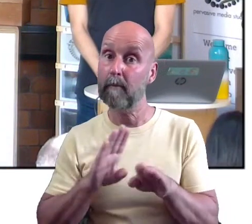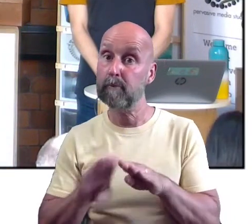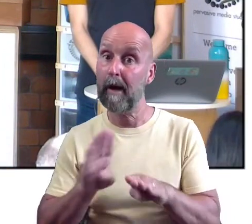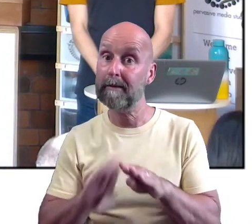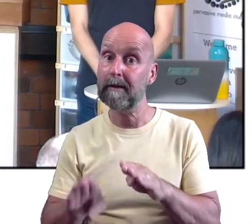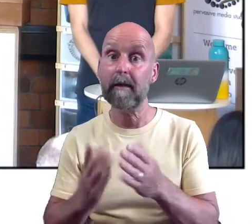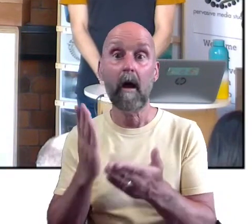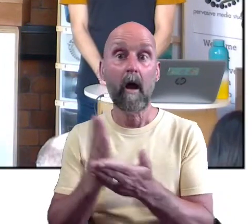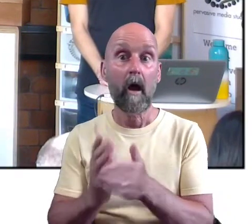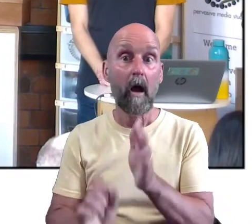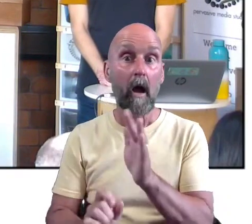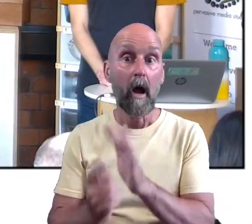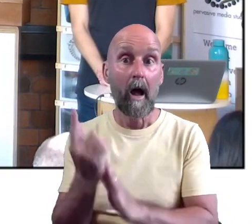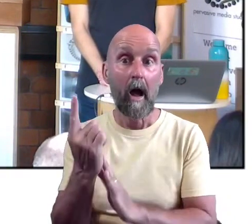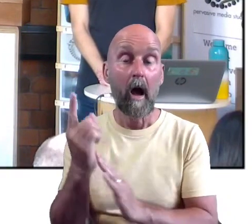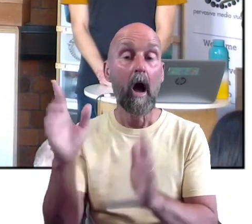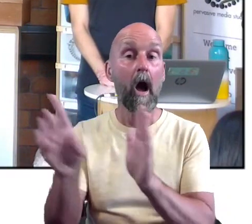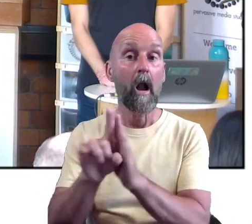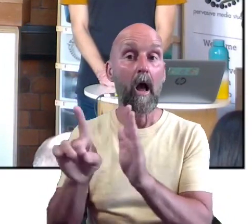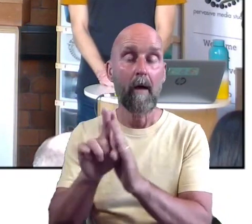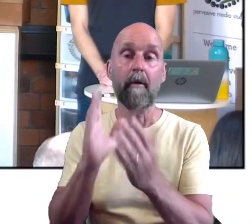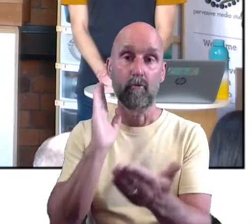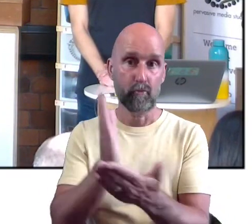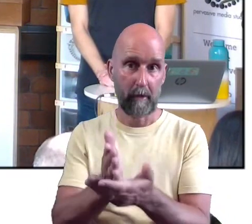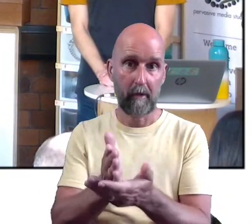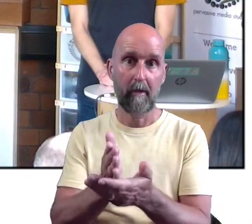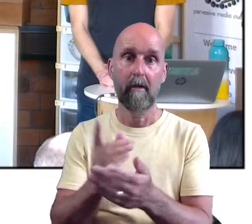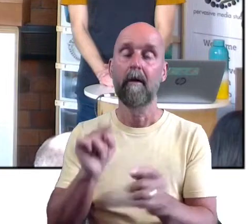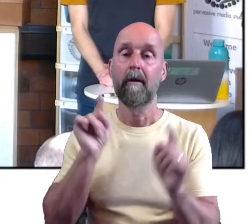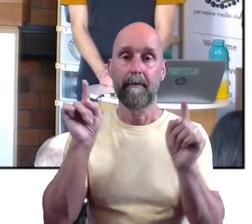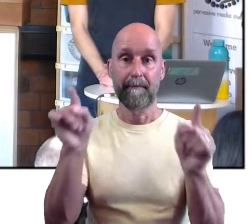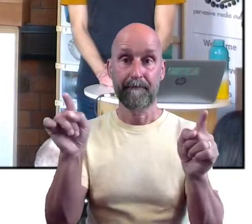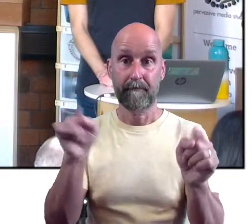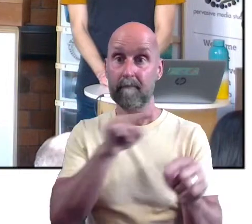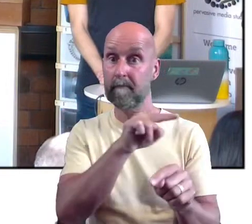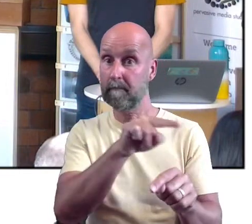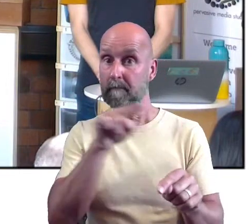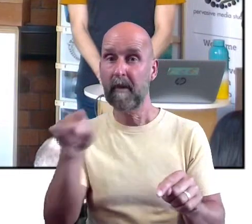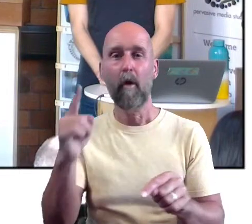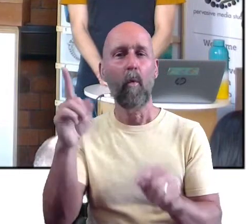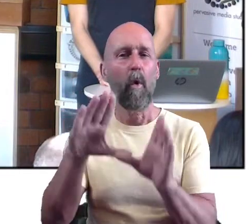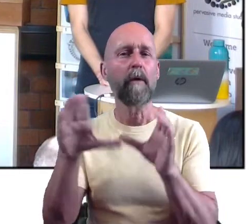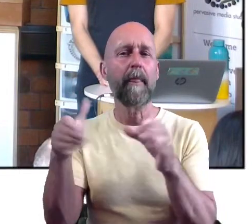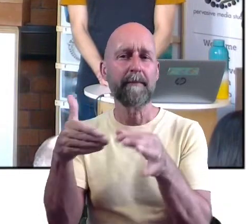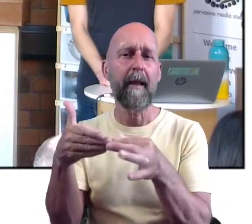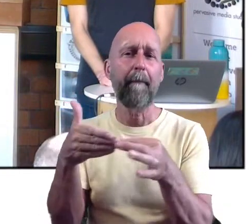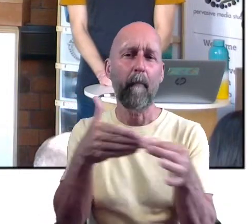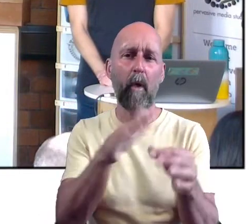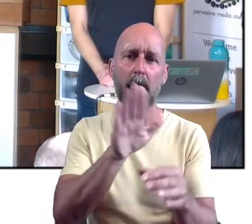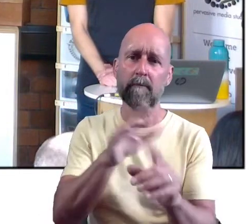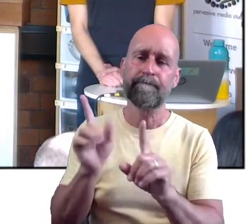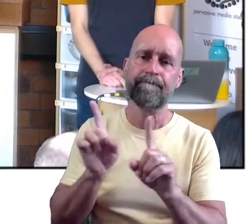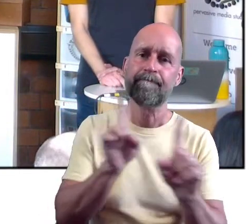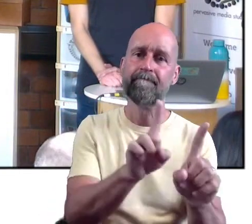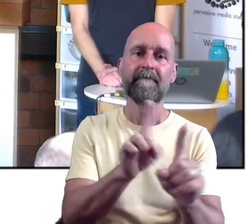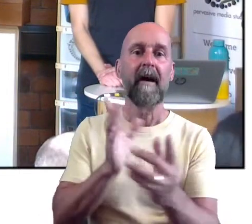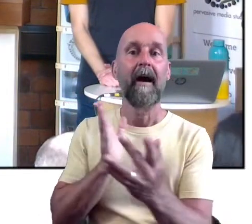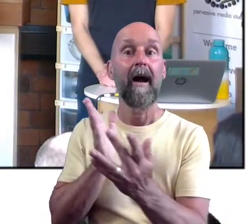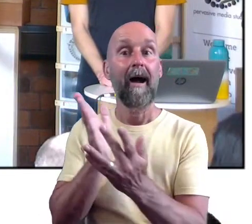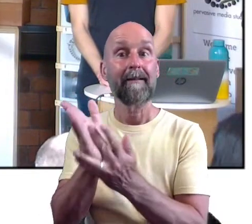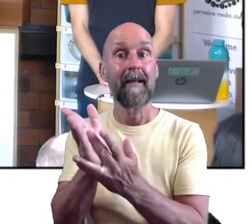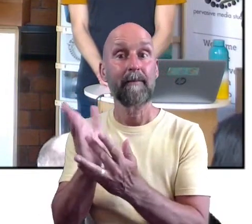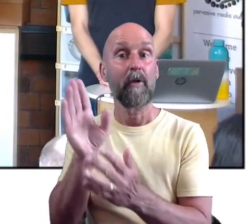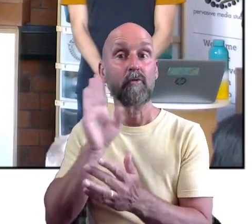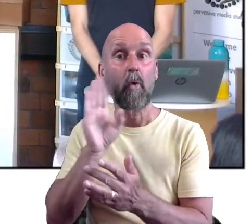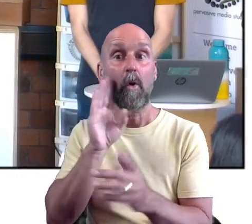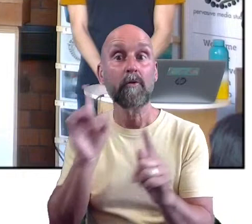real. They're at the other side of the studio on either end. One of the studio team will direct you. And accessible toilets and baby change. There was actually a baby here